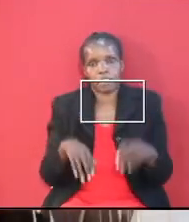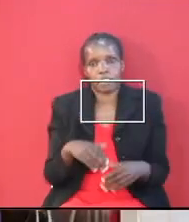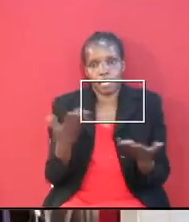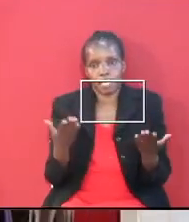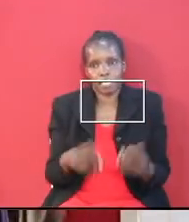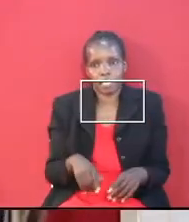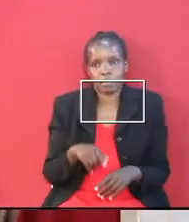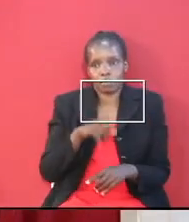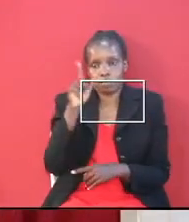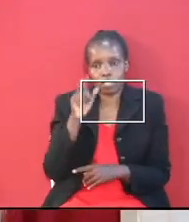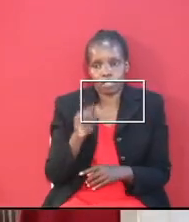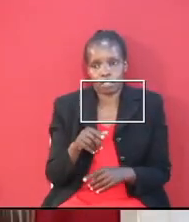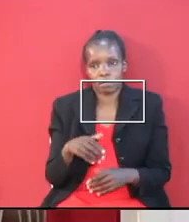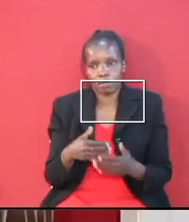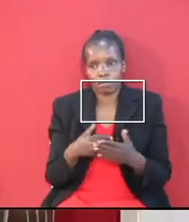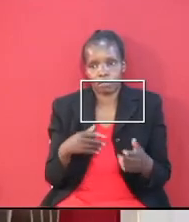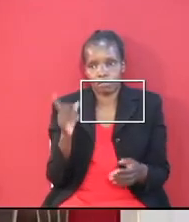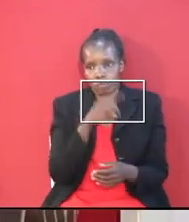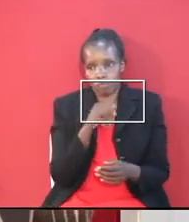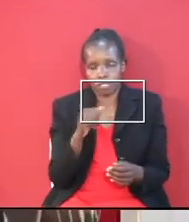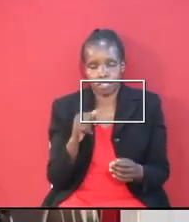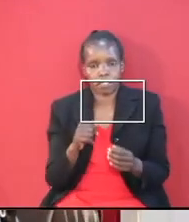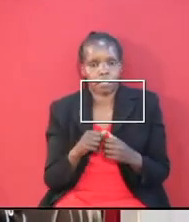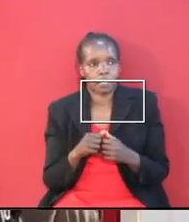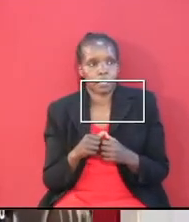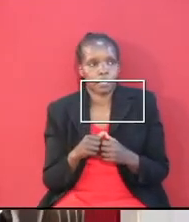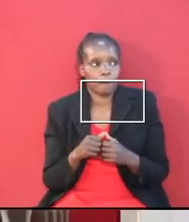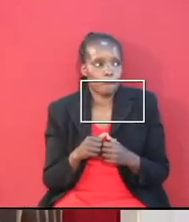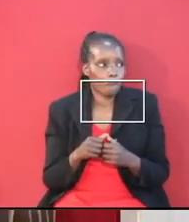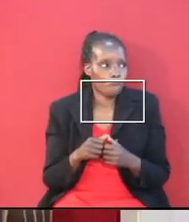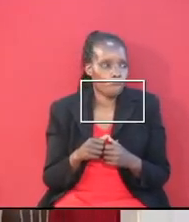questions before we pray? Any question this side?